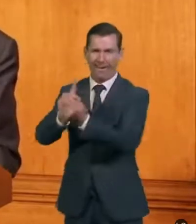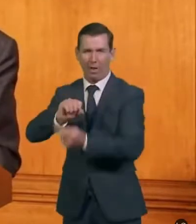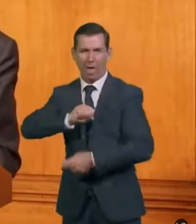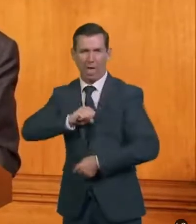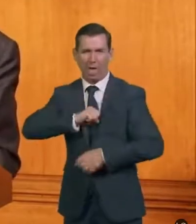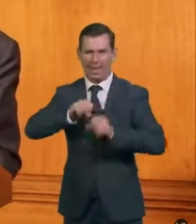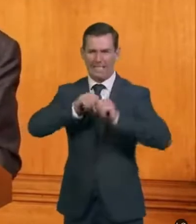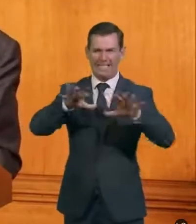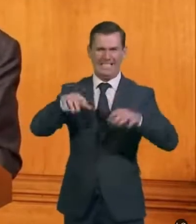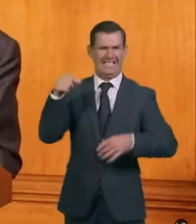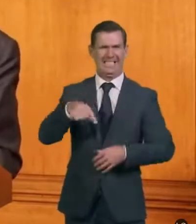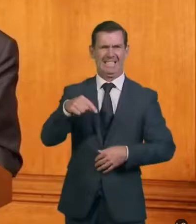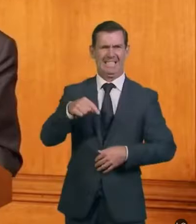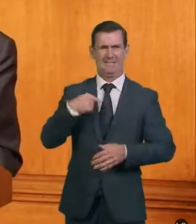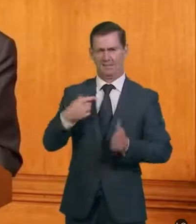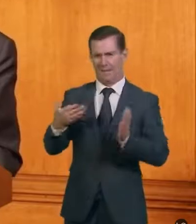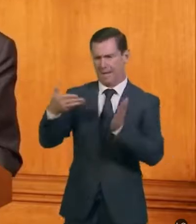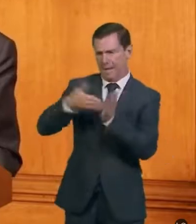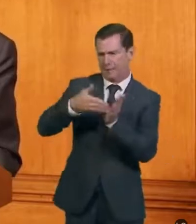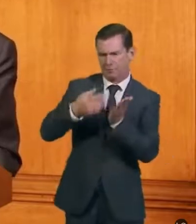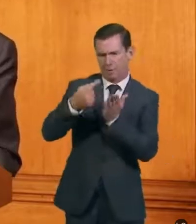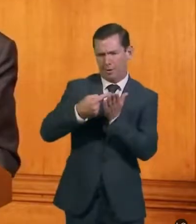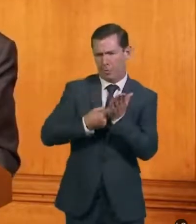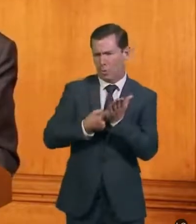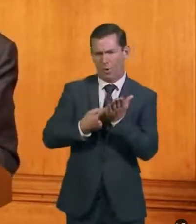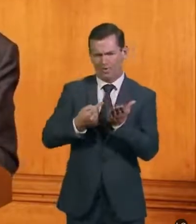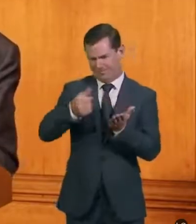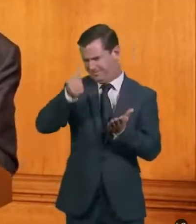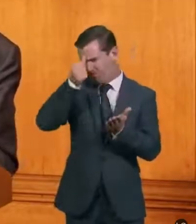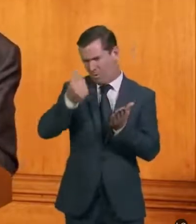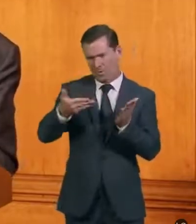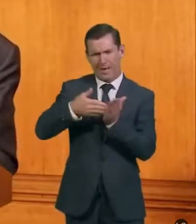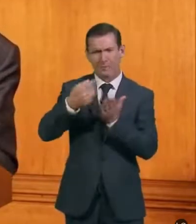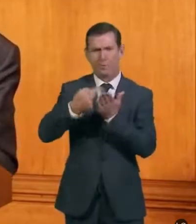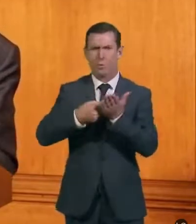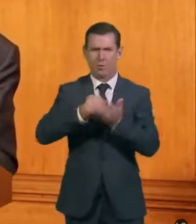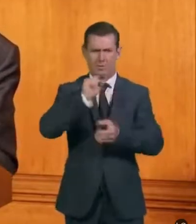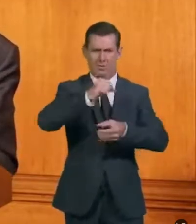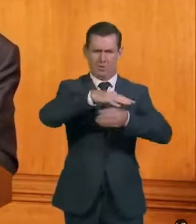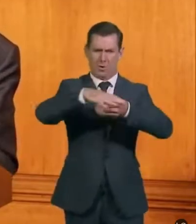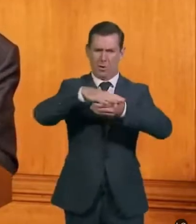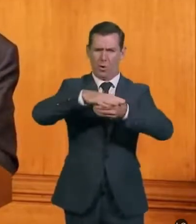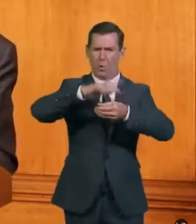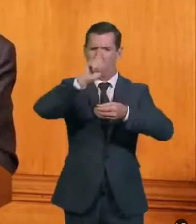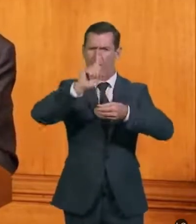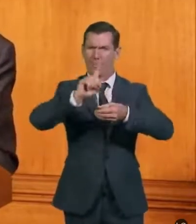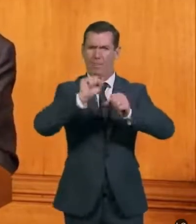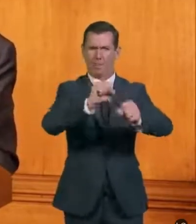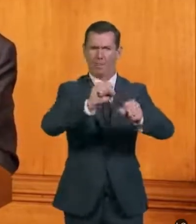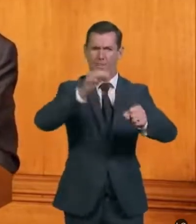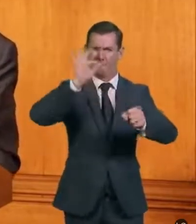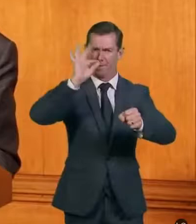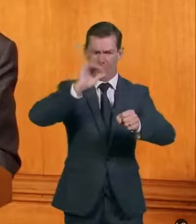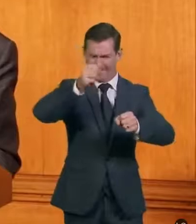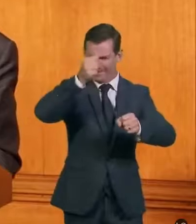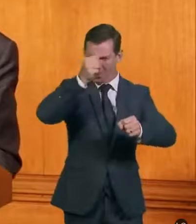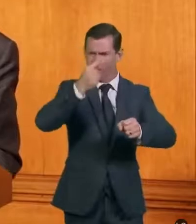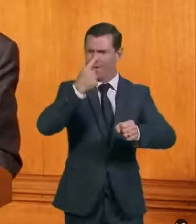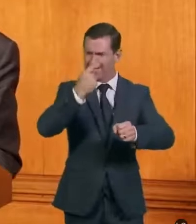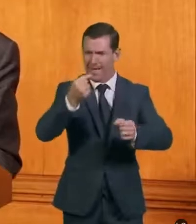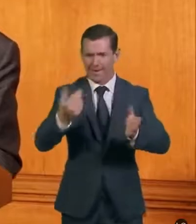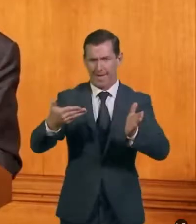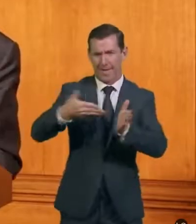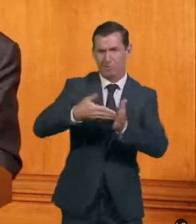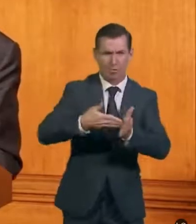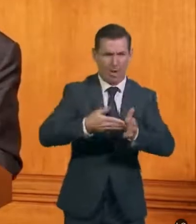local knowledge and local insight can add and make sure that enough of those extra measures are put on top of baseline tier 3 in order to get